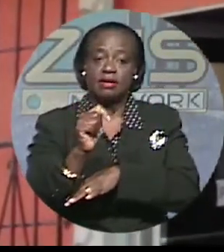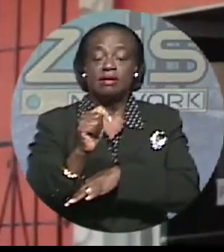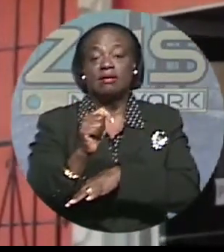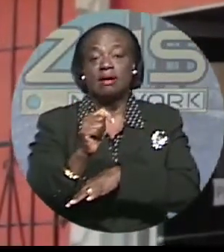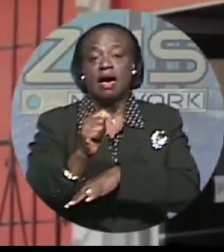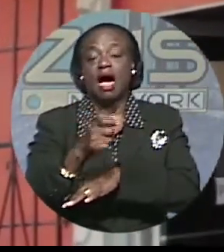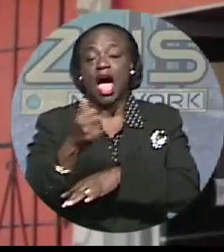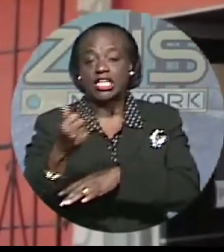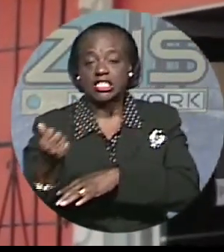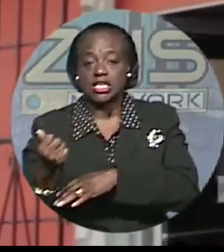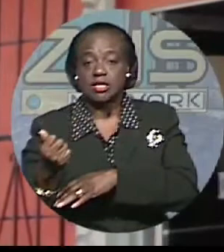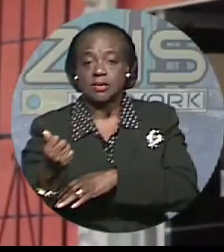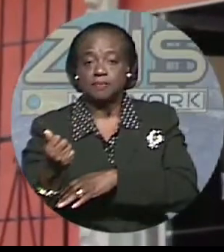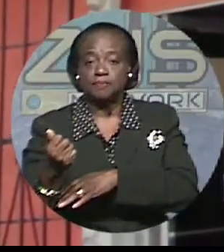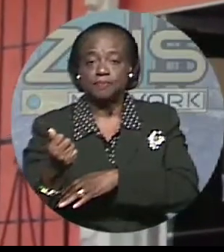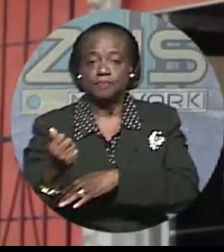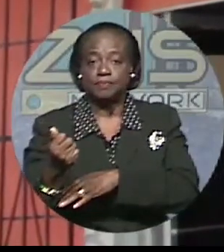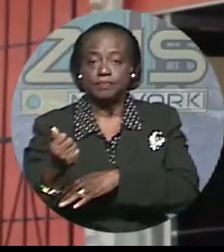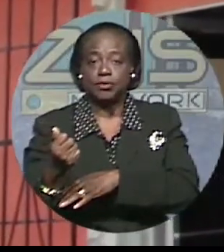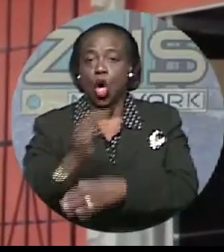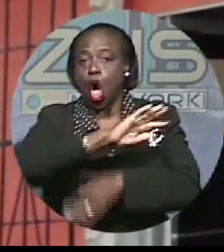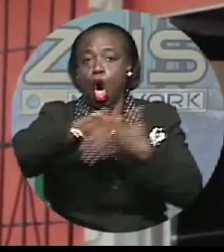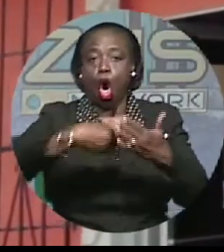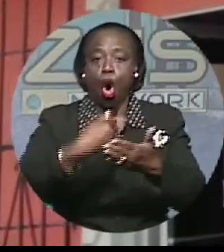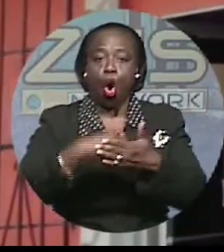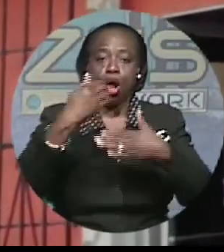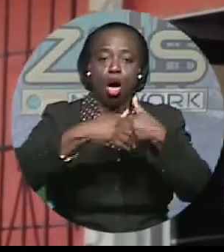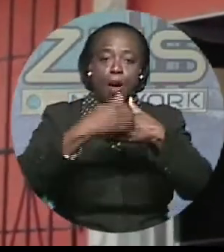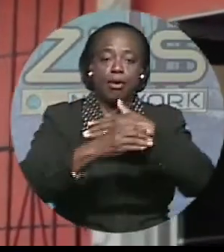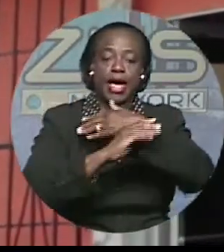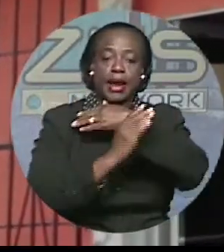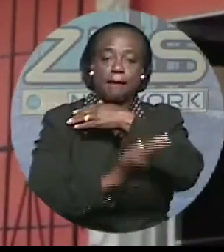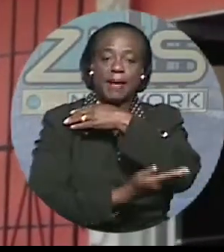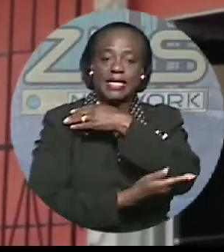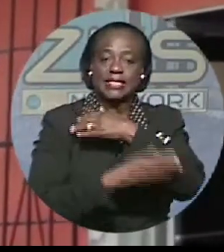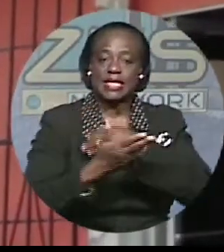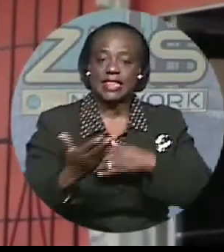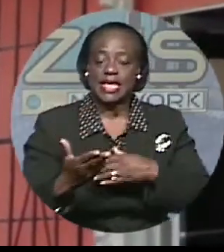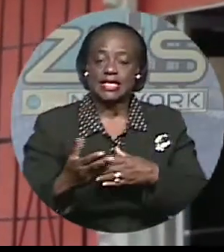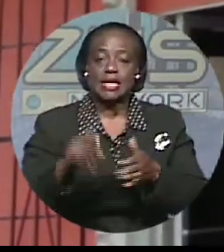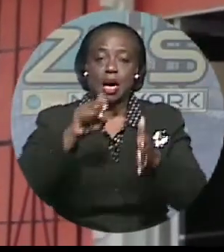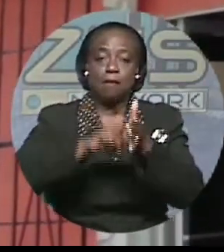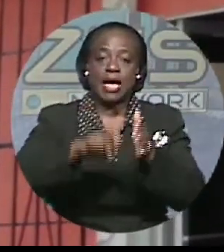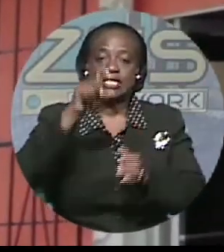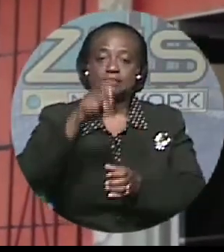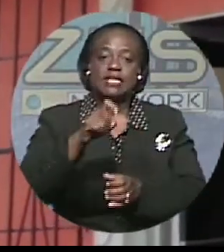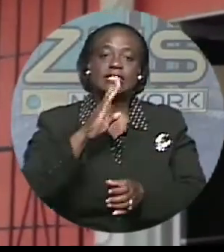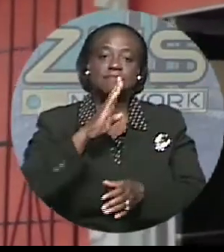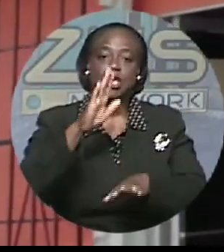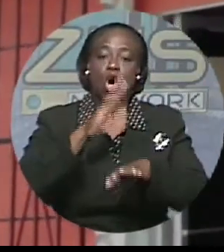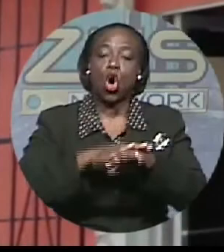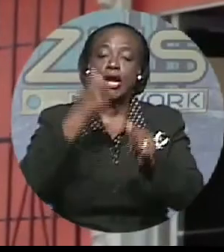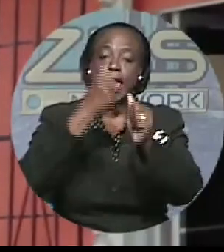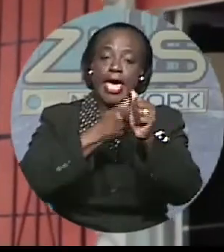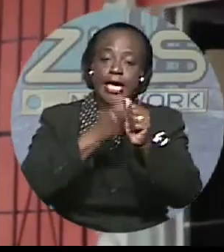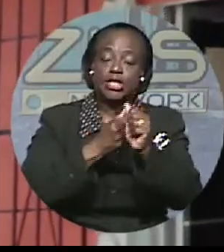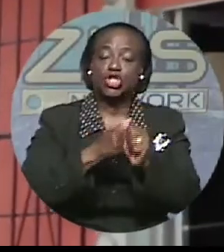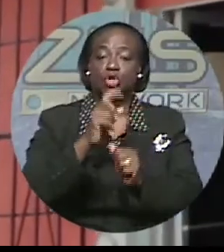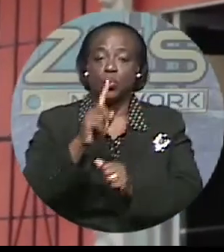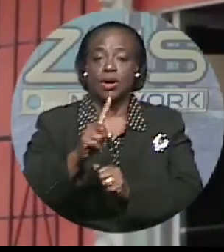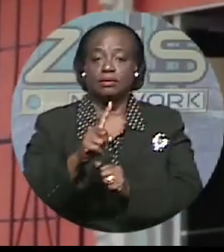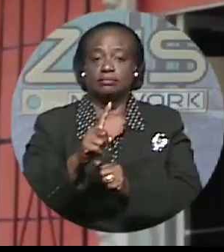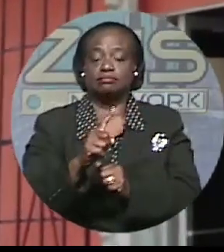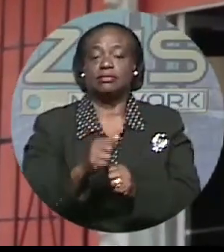article, and all breadbasket items, the price must be on the each article according to the